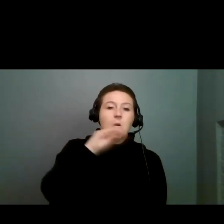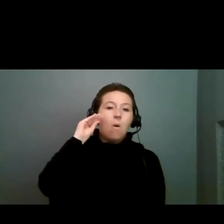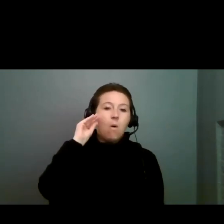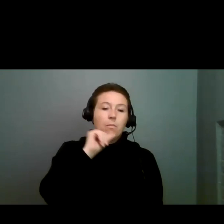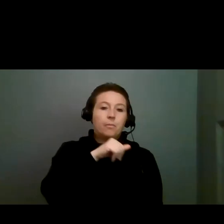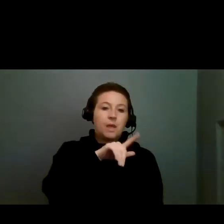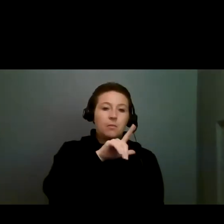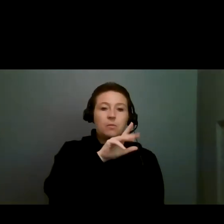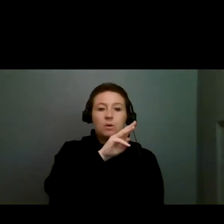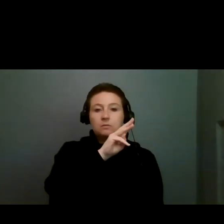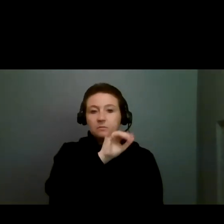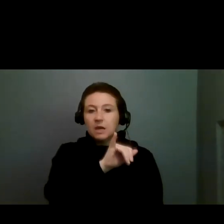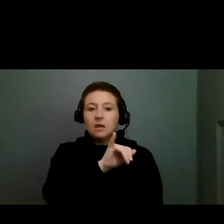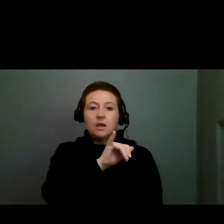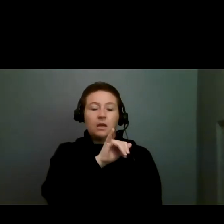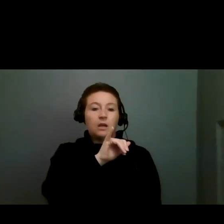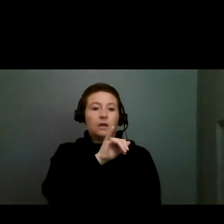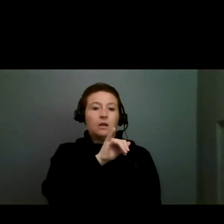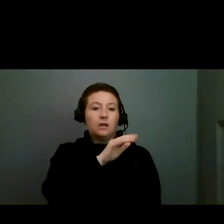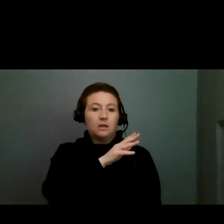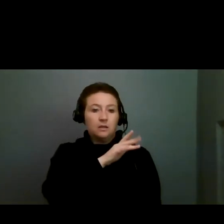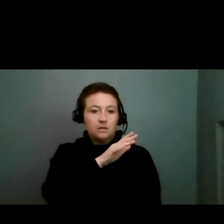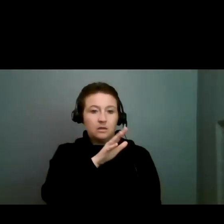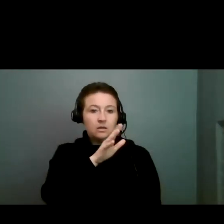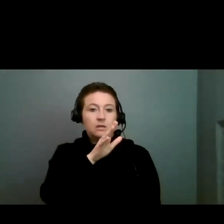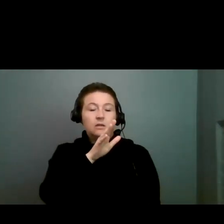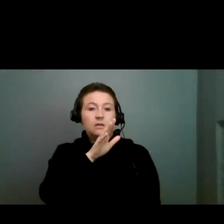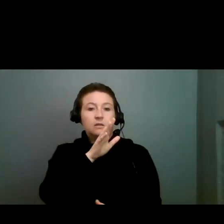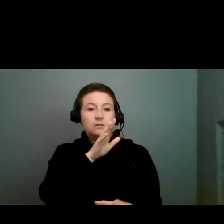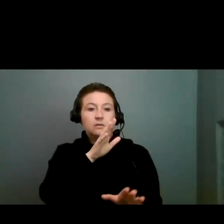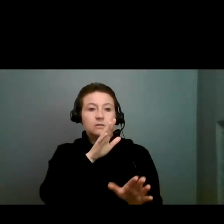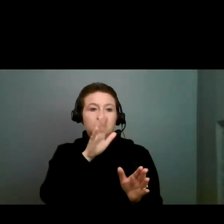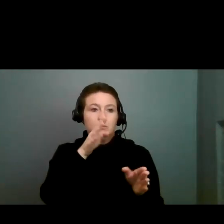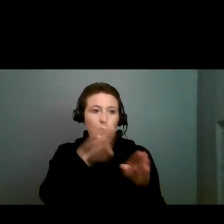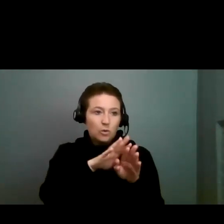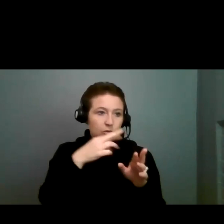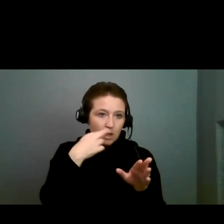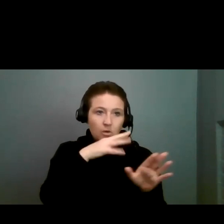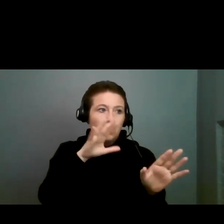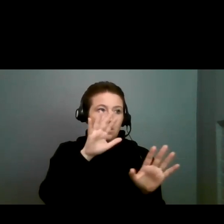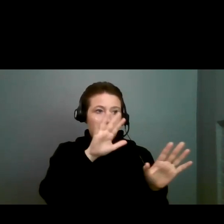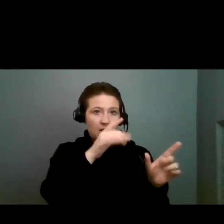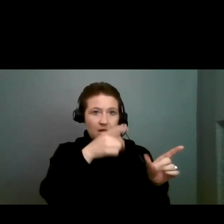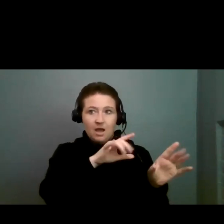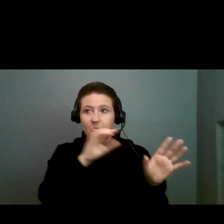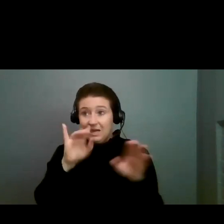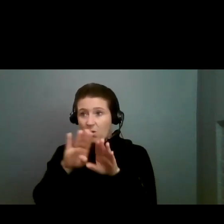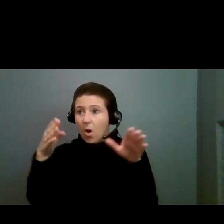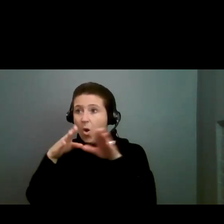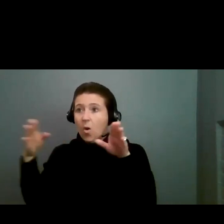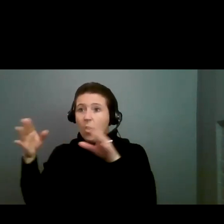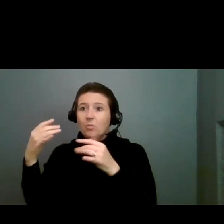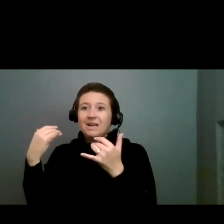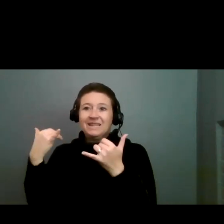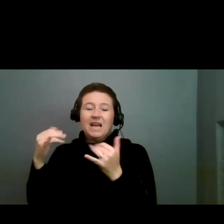April and May interventions to flatten the curve. As most of us on the